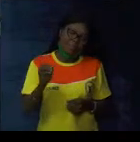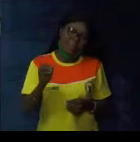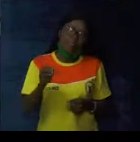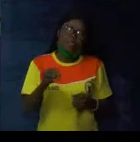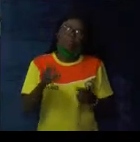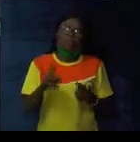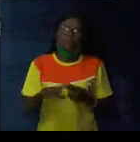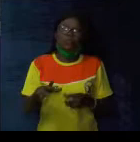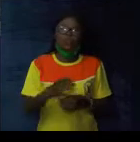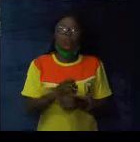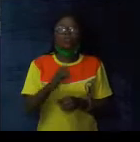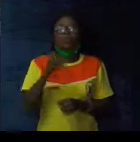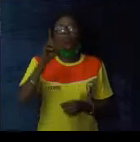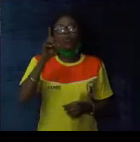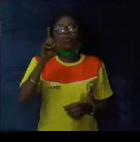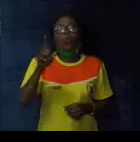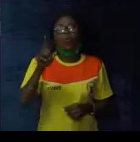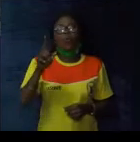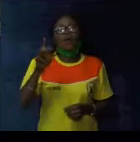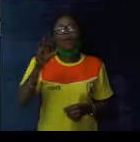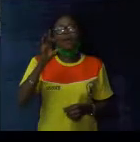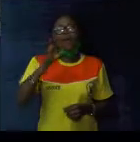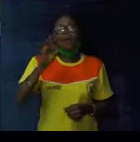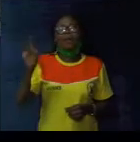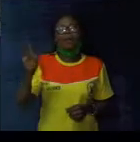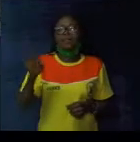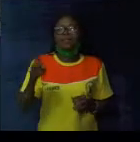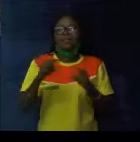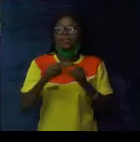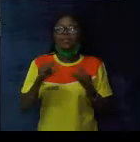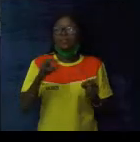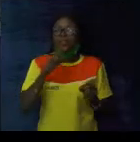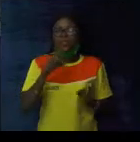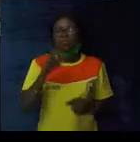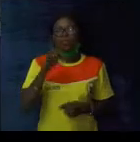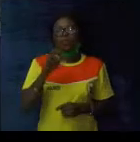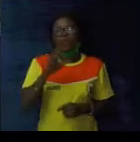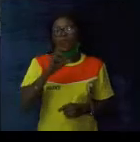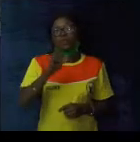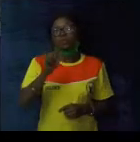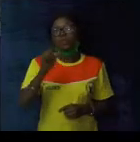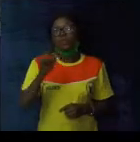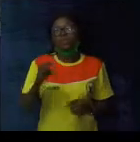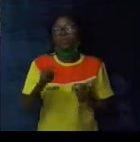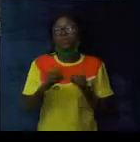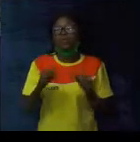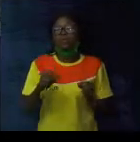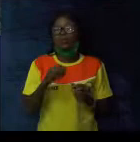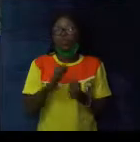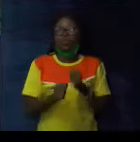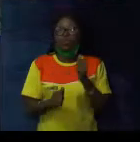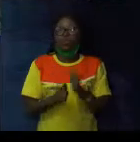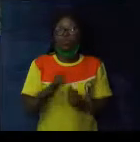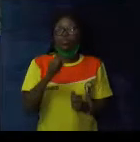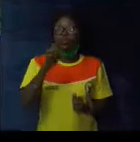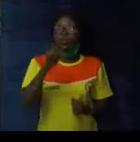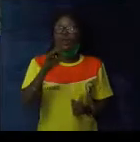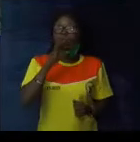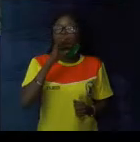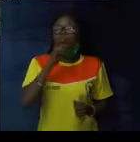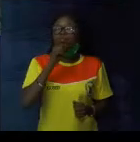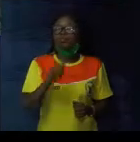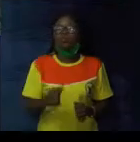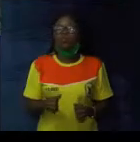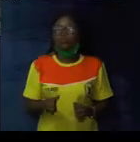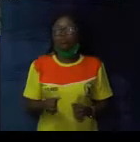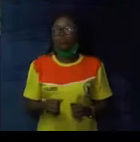get 180 degrees? So it's going to be 120 degrees, my friend. Let's move on. Which of these is not true? You have